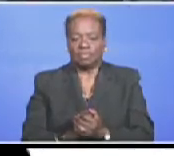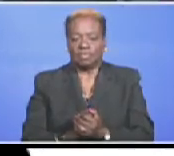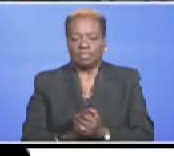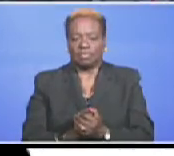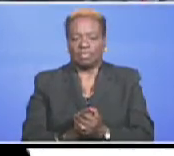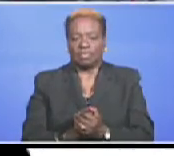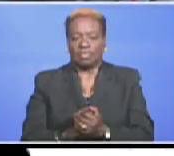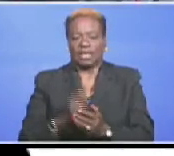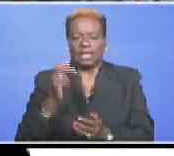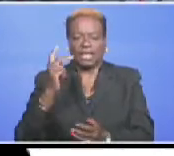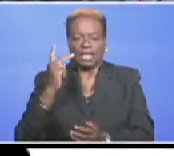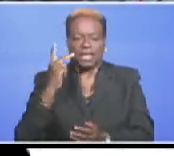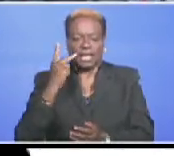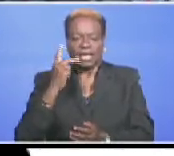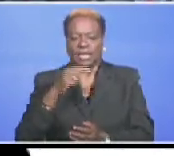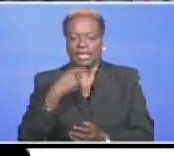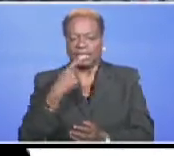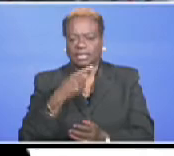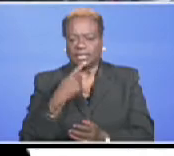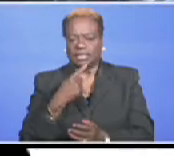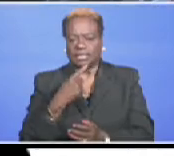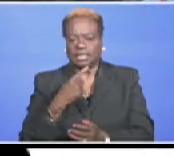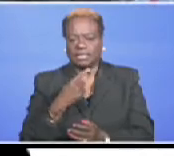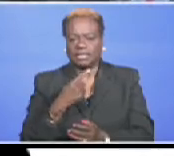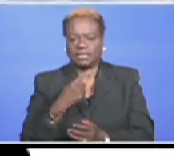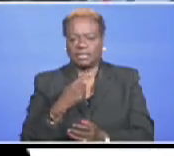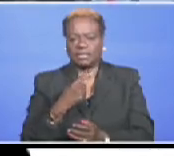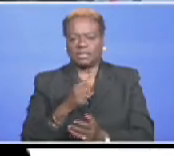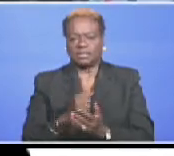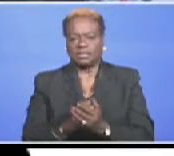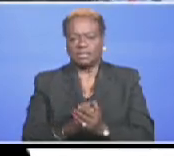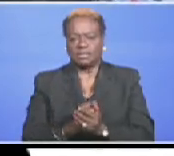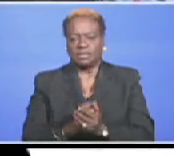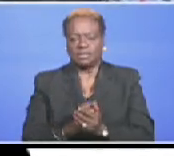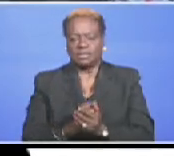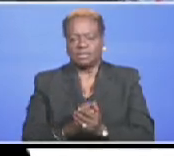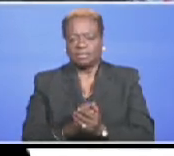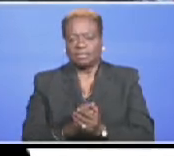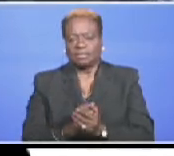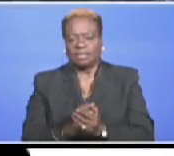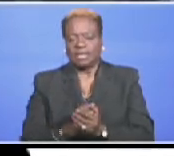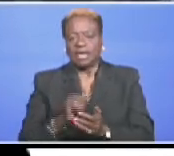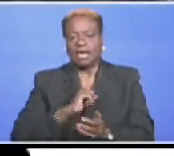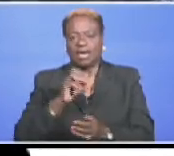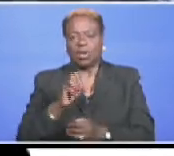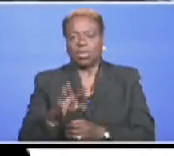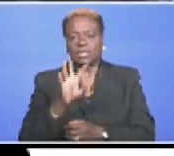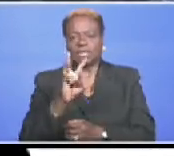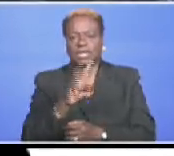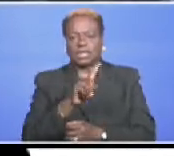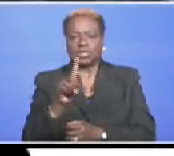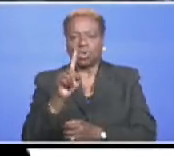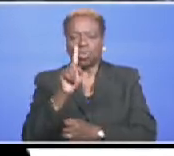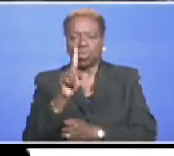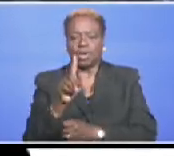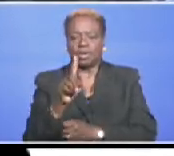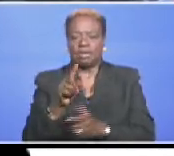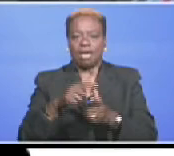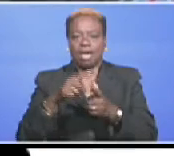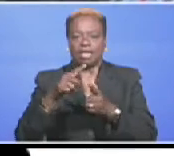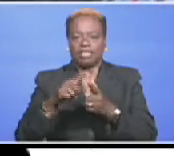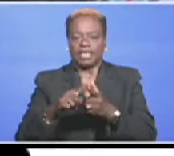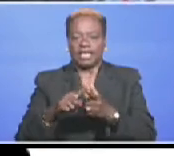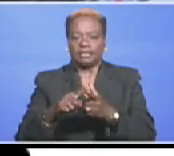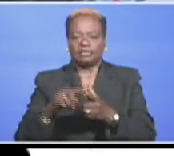I planned. Couldn't angle my shots as well. I wasn't moving too well. First set, I lost 6-1. I managed to get a